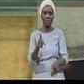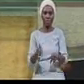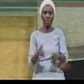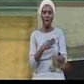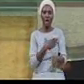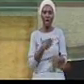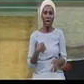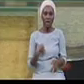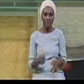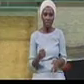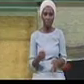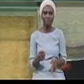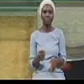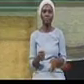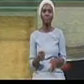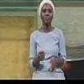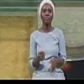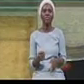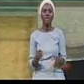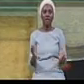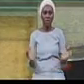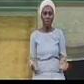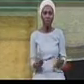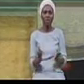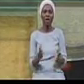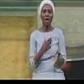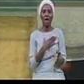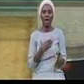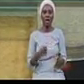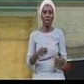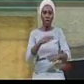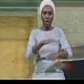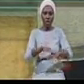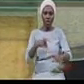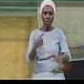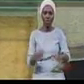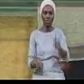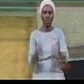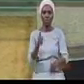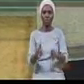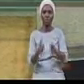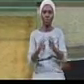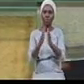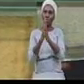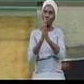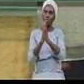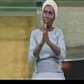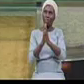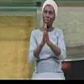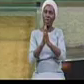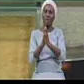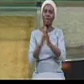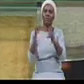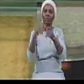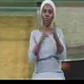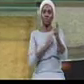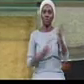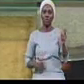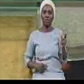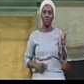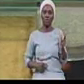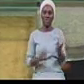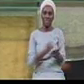the congregation. Call the congregation to seek in the face of the Lord. Sanctify